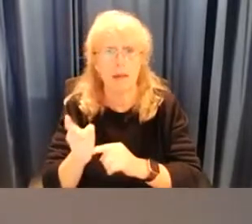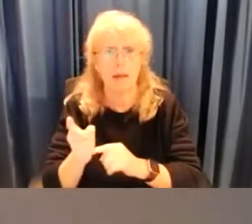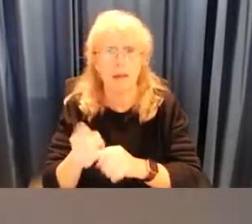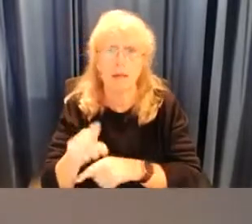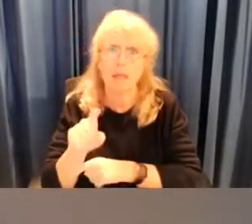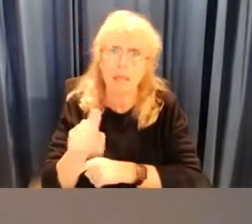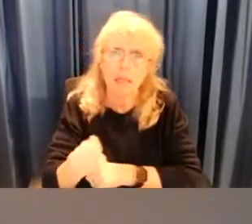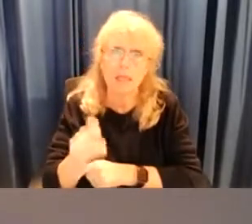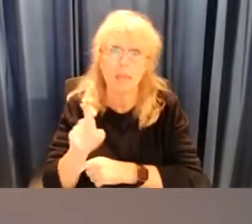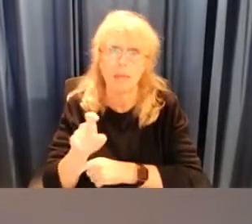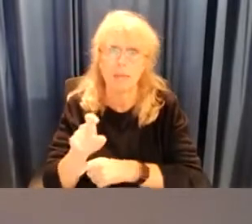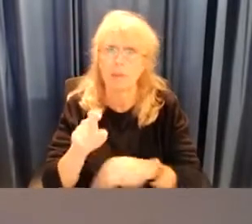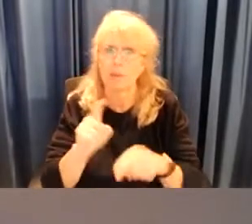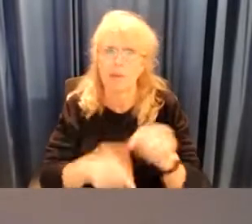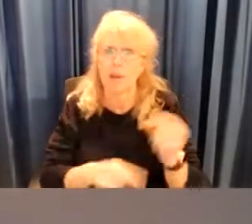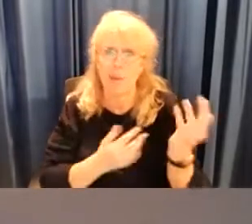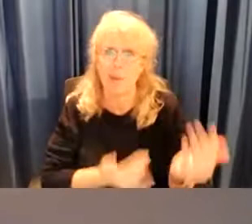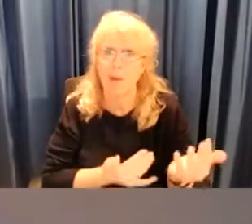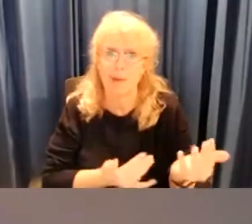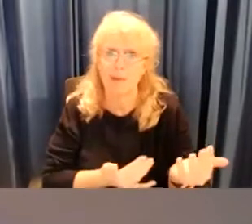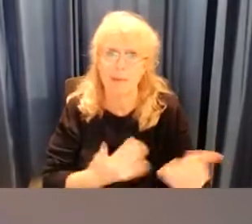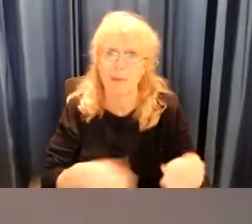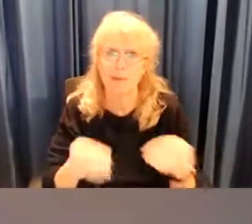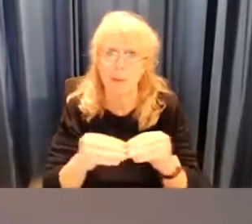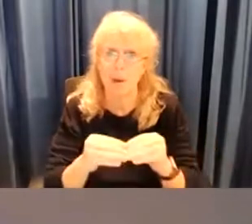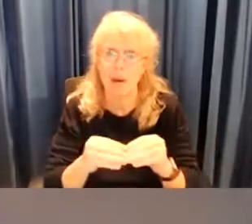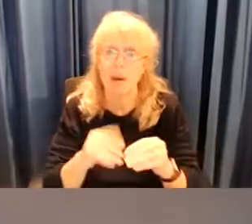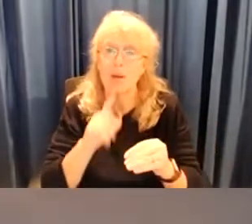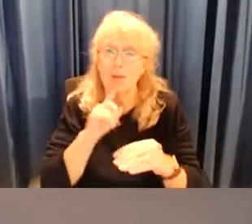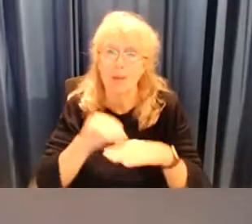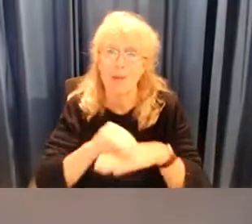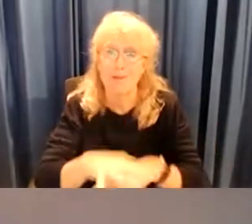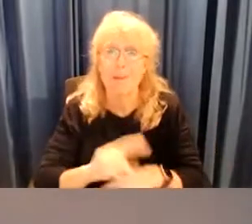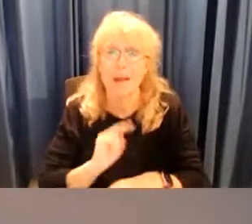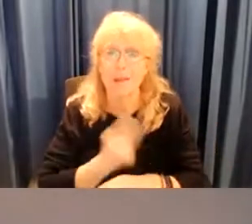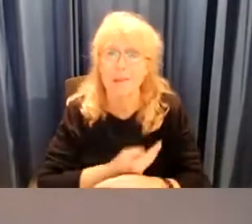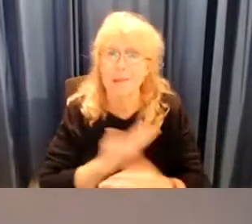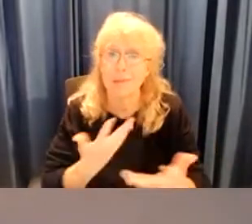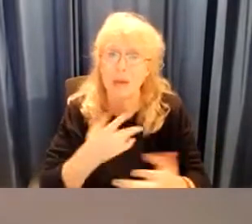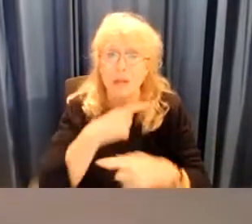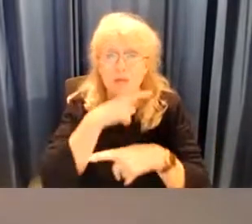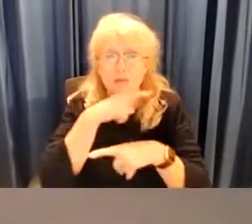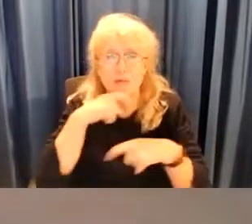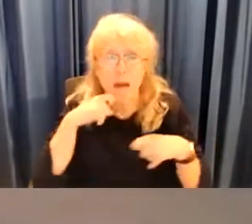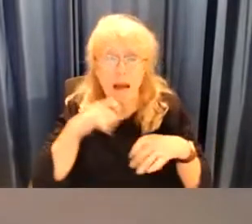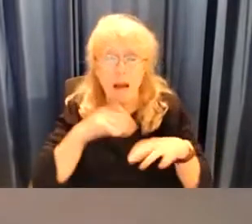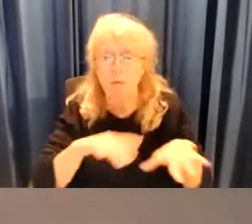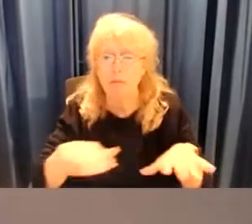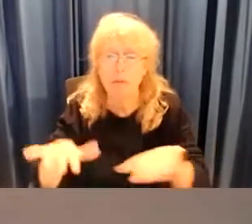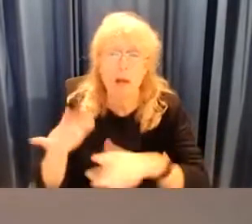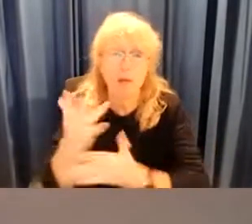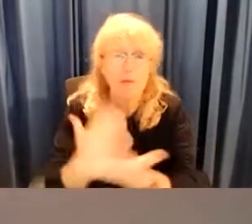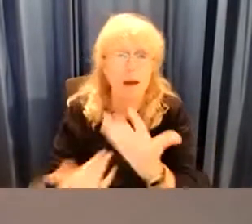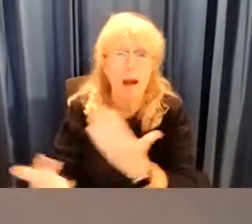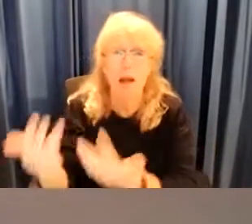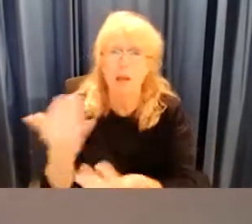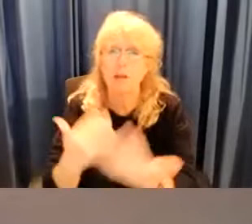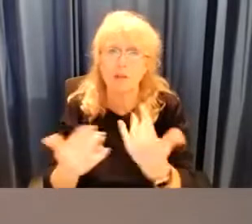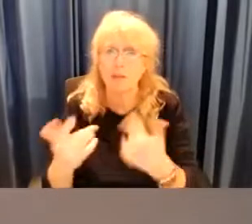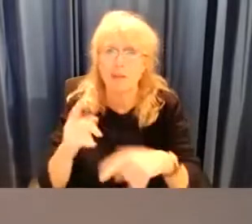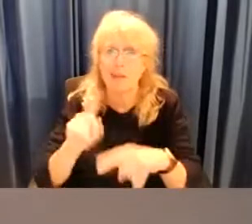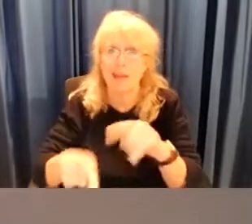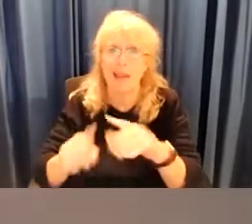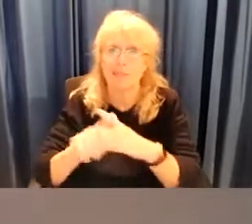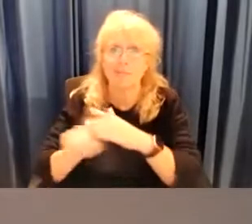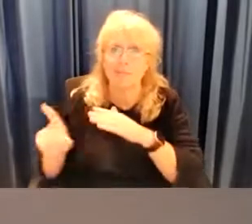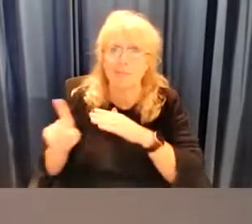climate. We're really affected by the droughts and the wildfires, and we will not be immune from that.